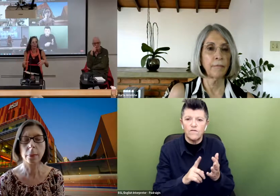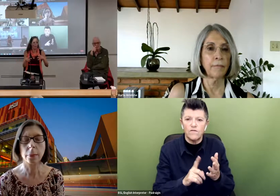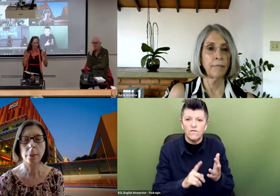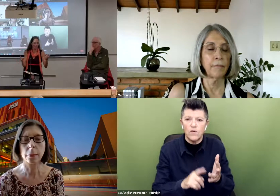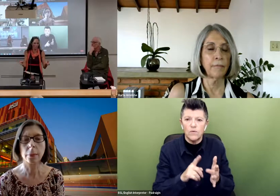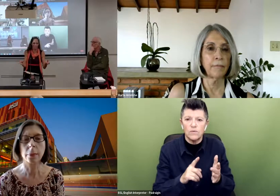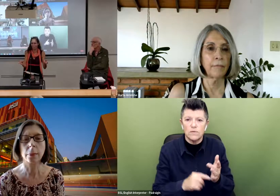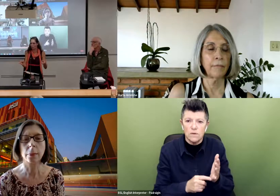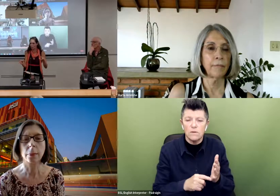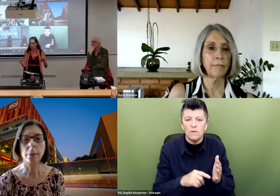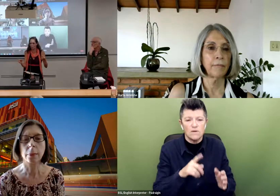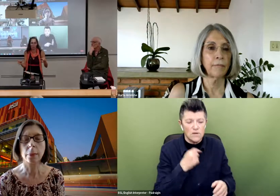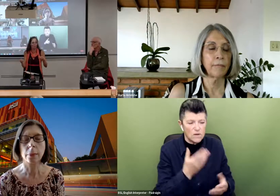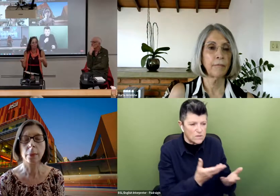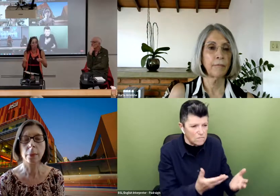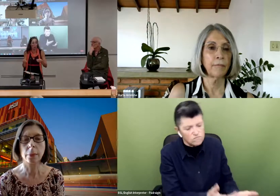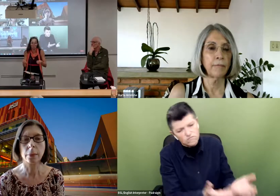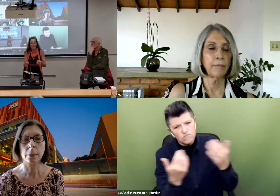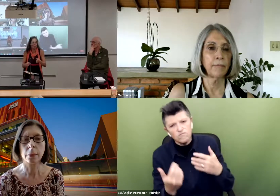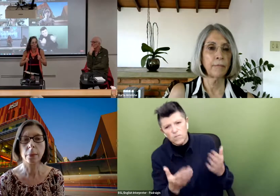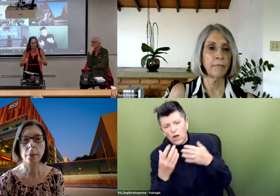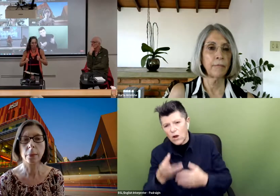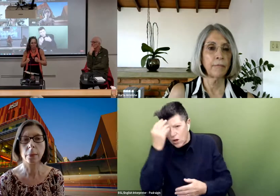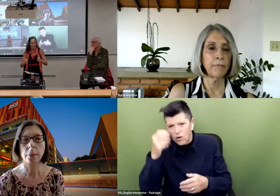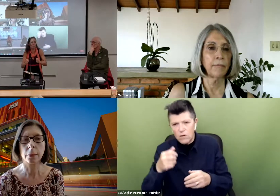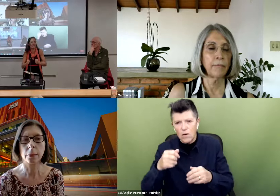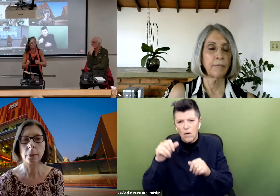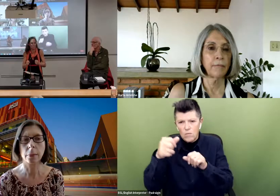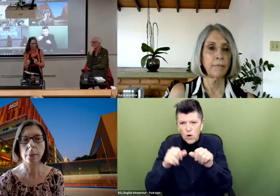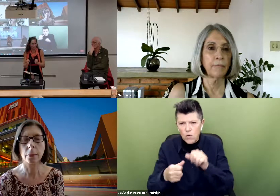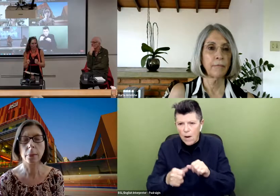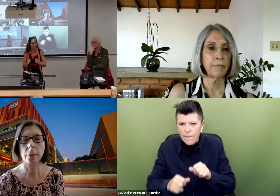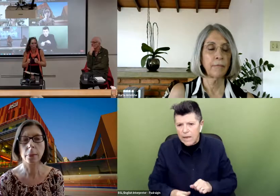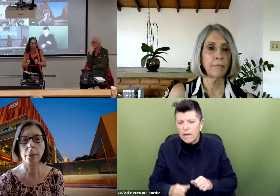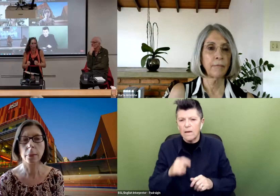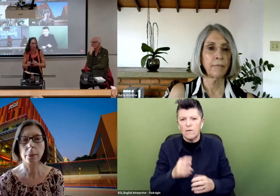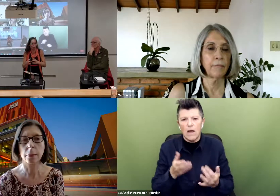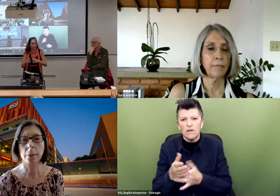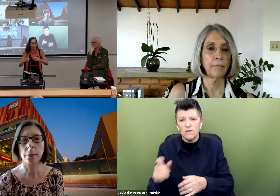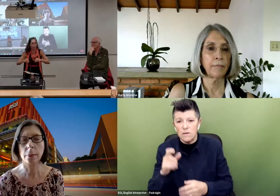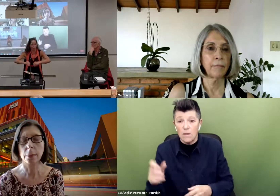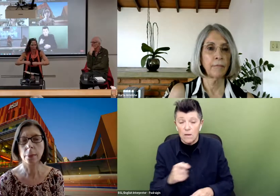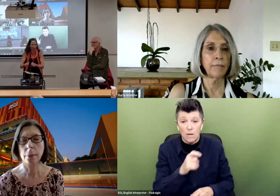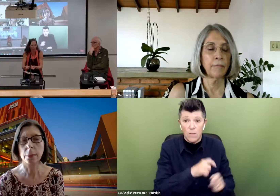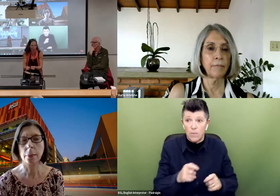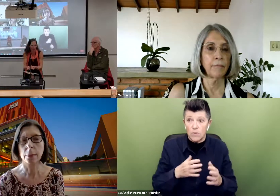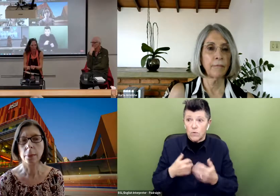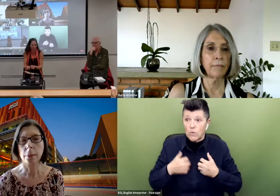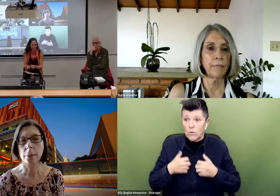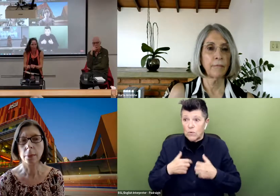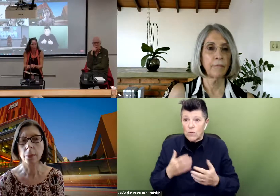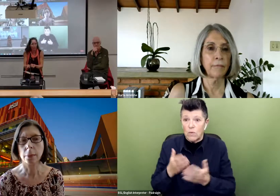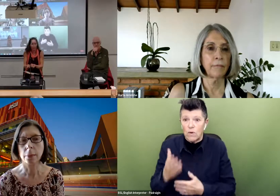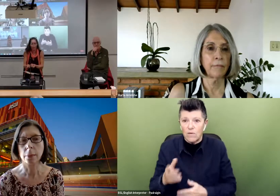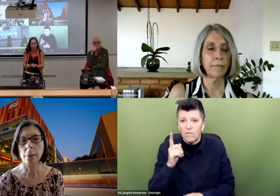learn programming or get access to a computer, the people who show up is people who are already kind of jumping to go, and the only thing they need is to overcome that